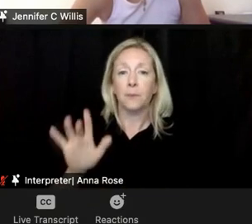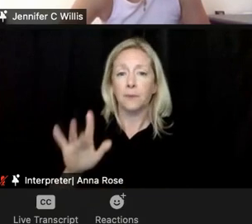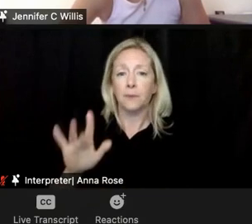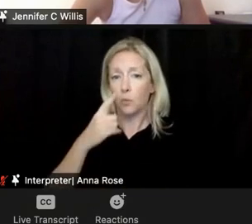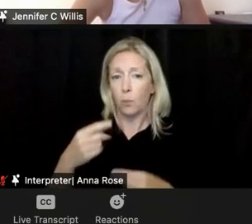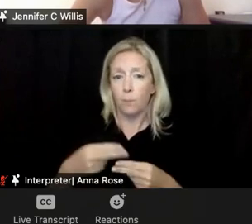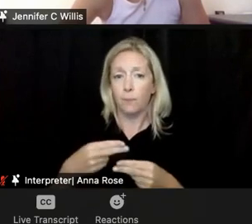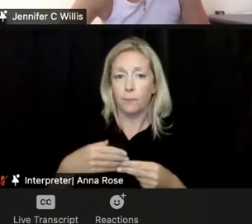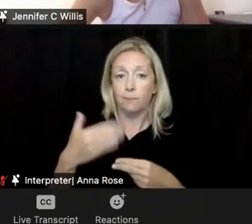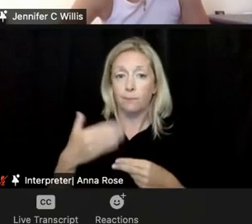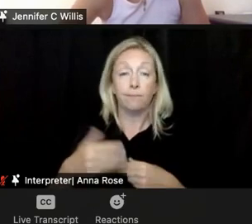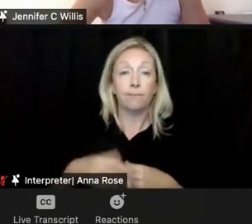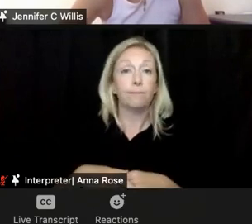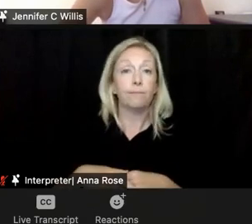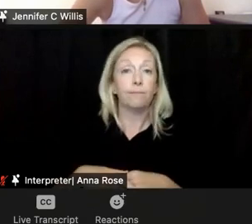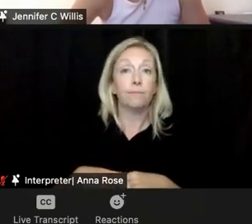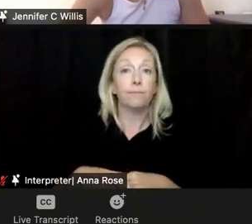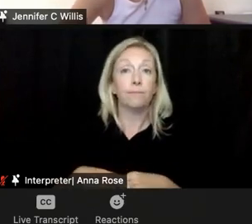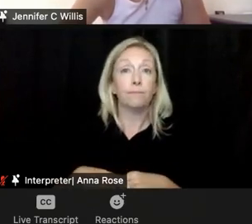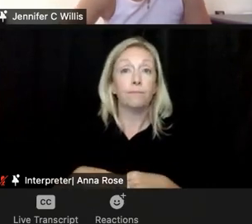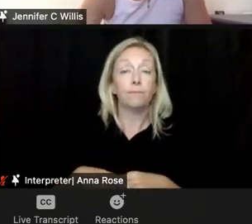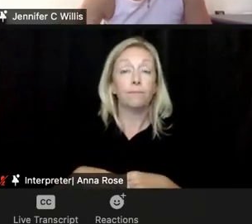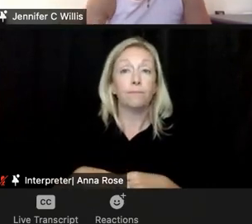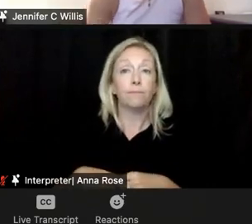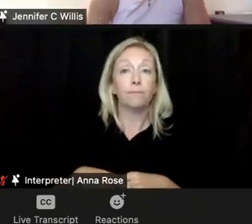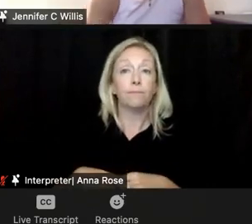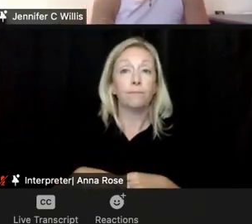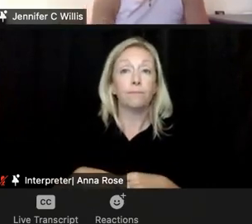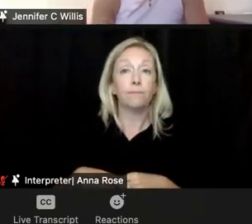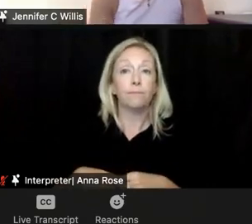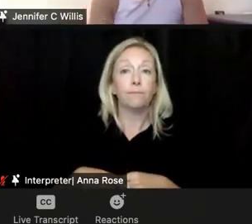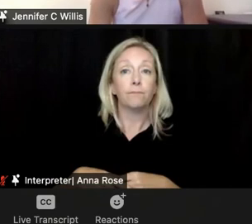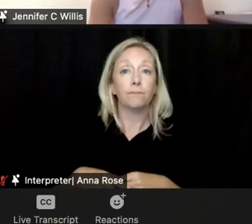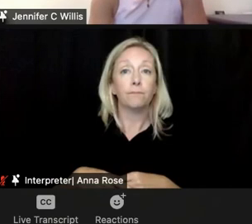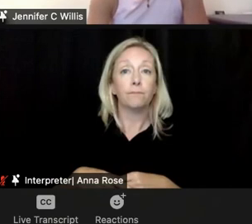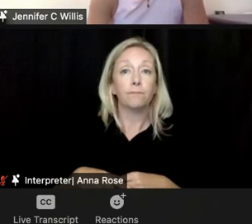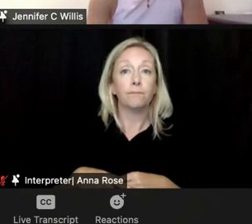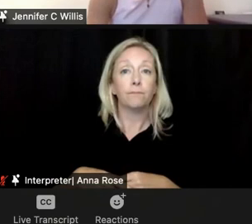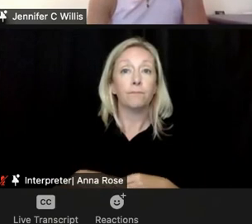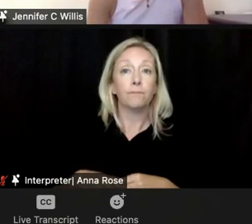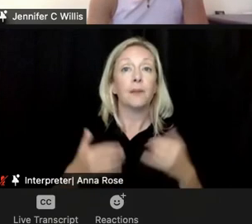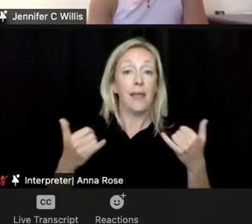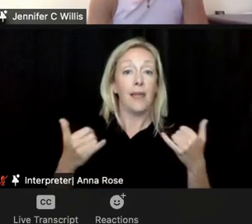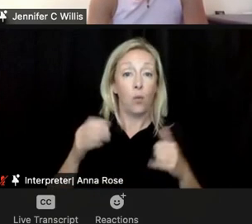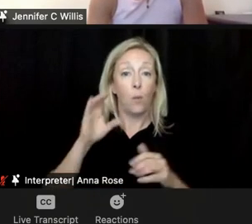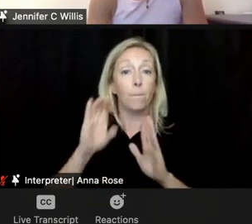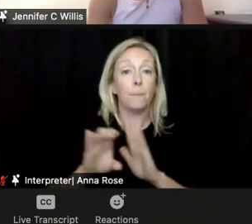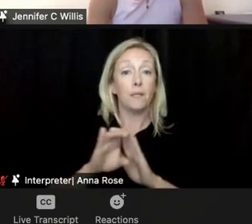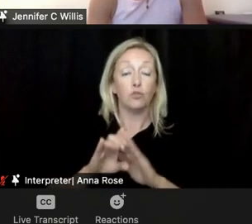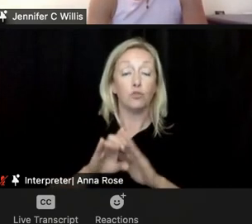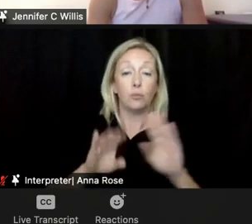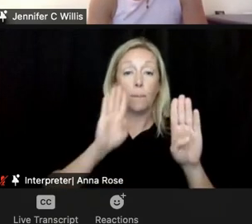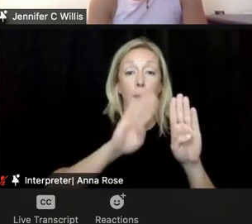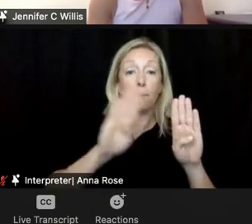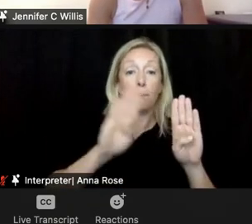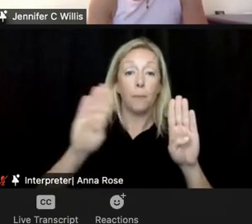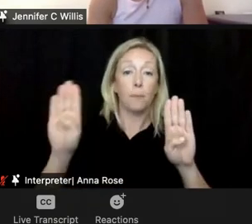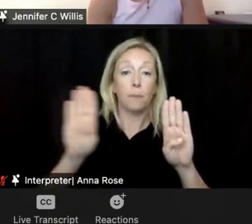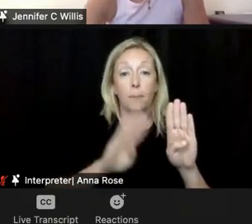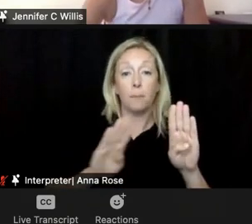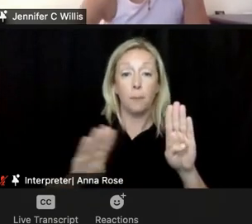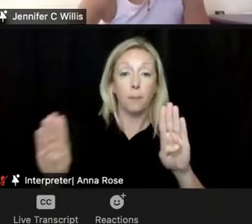more time, you'll see those 2D symbols now starting to be used in a more, what we called